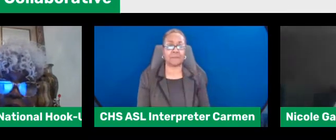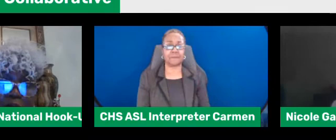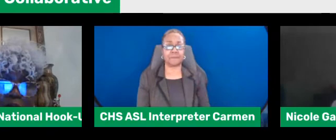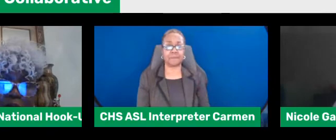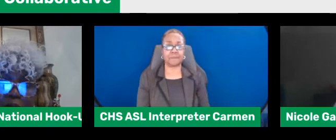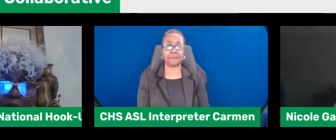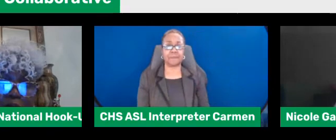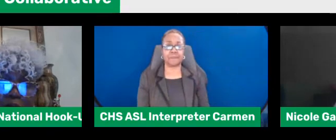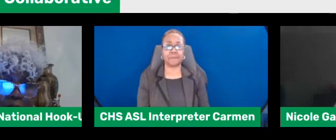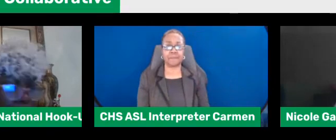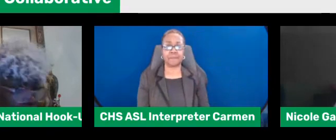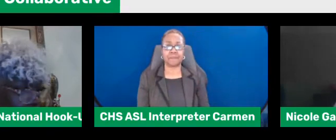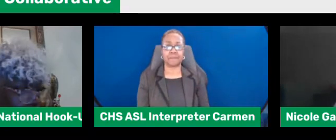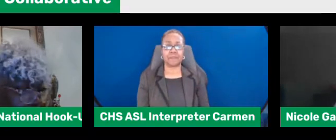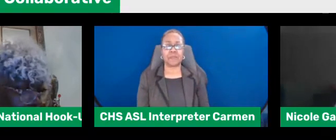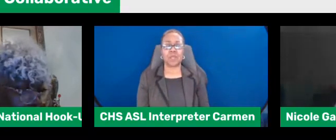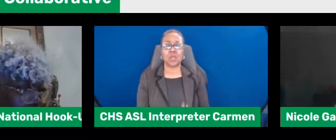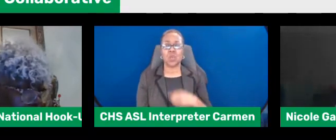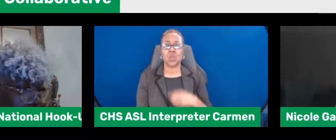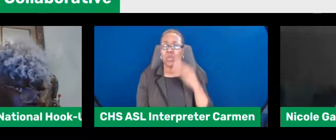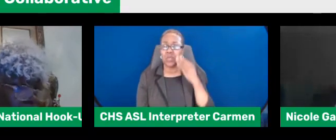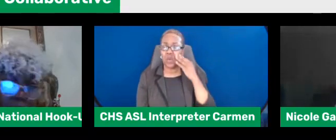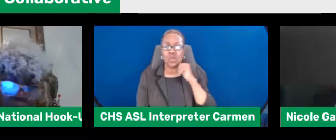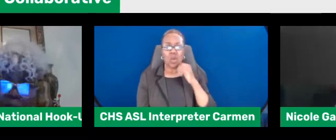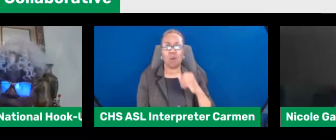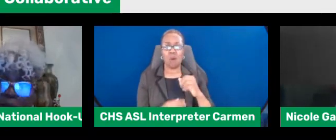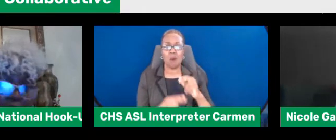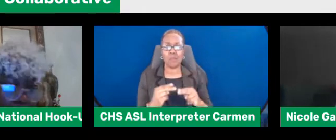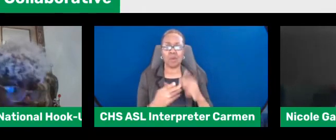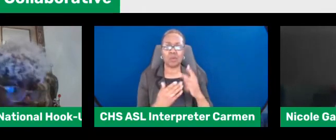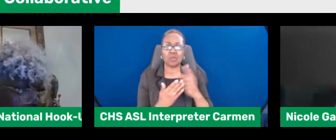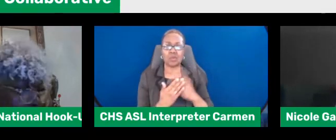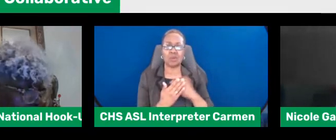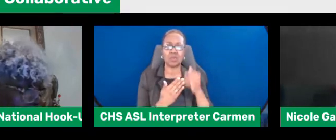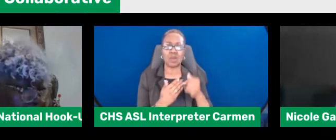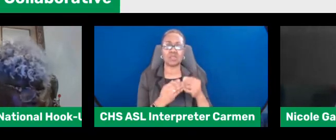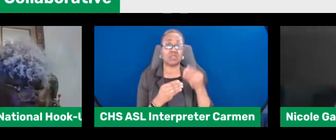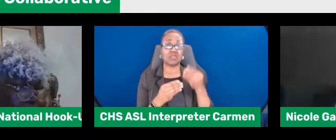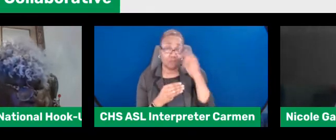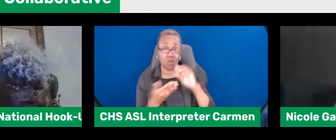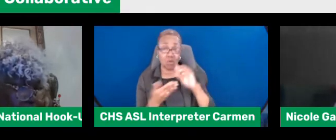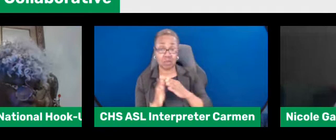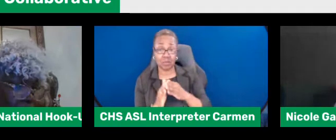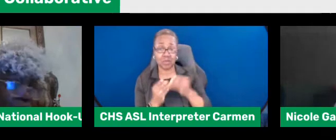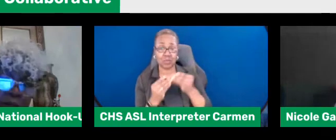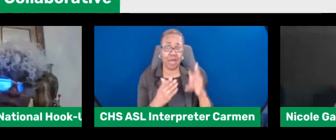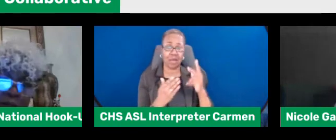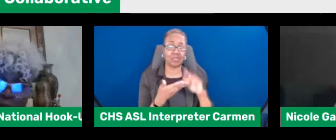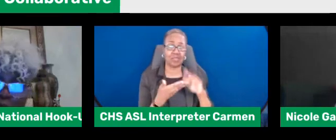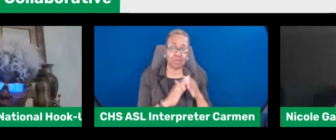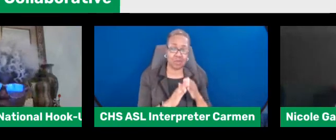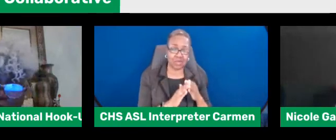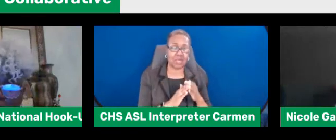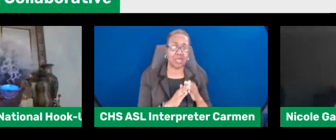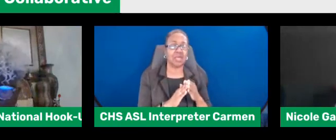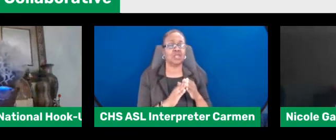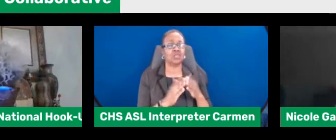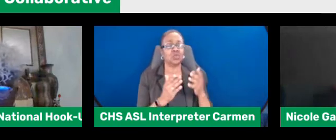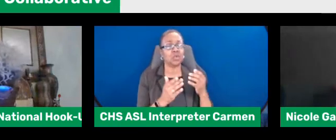And we know that you do not build a project for the community without the community at the table. So building our community empowerment